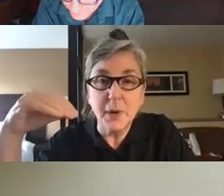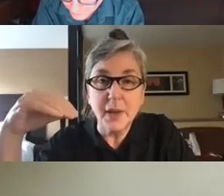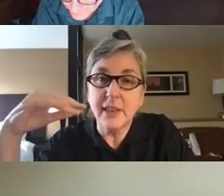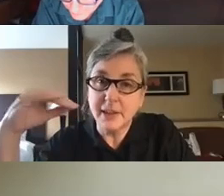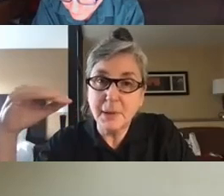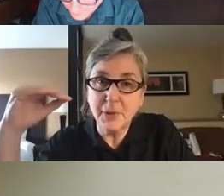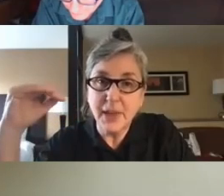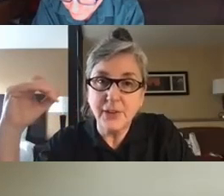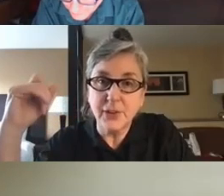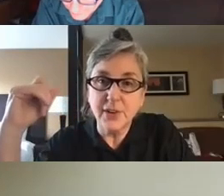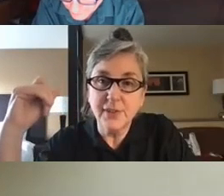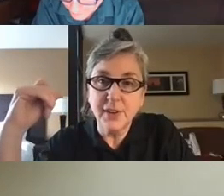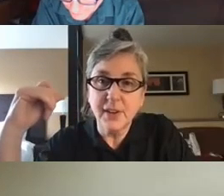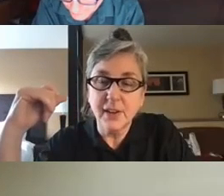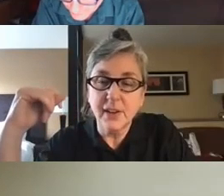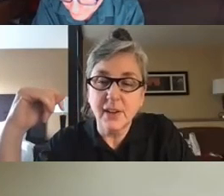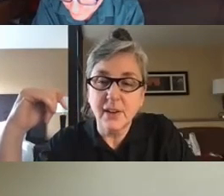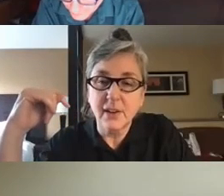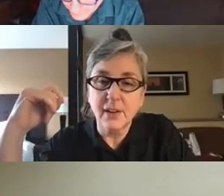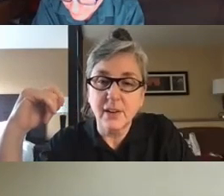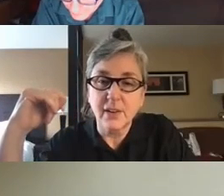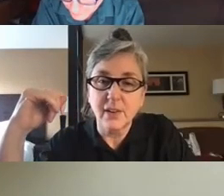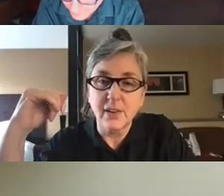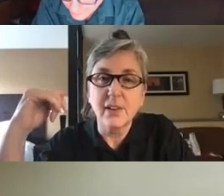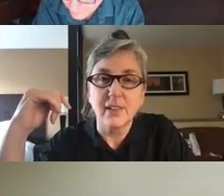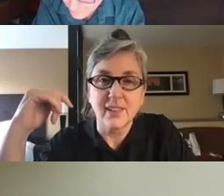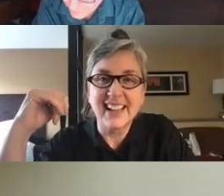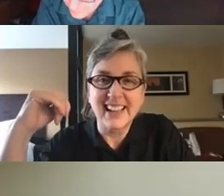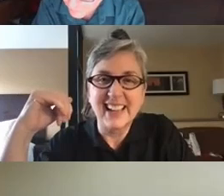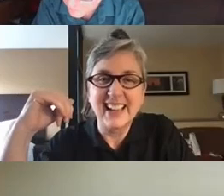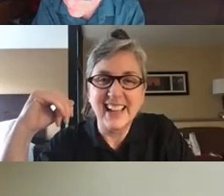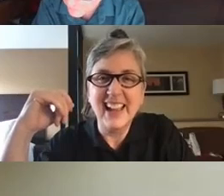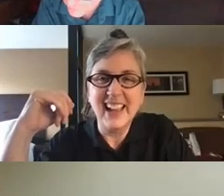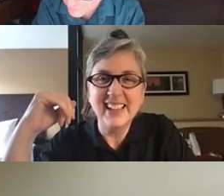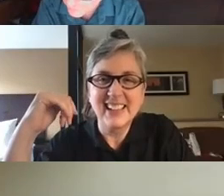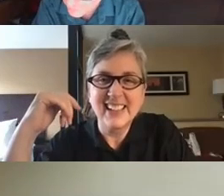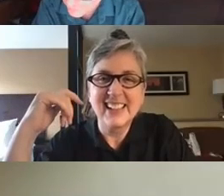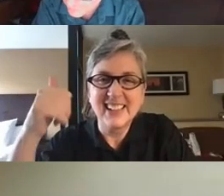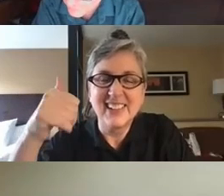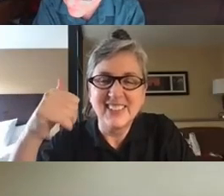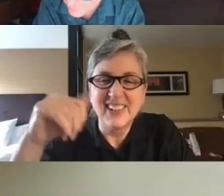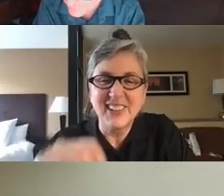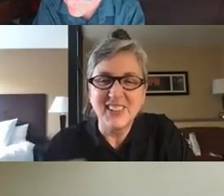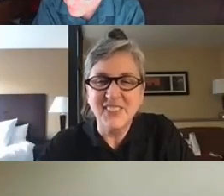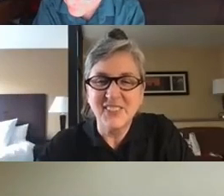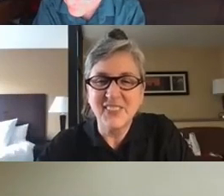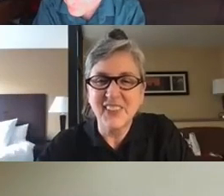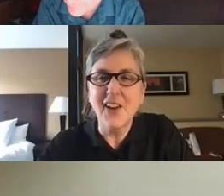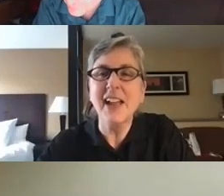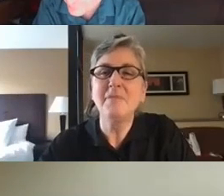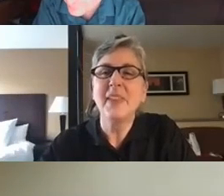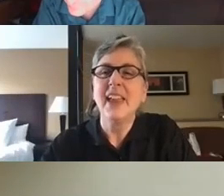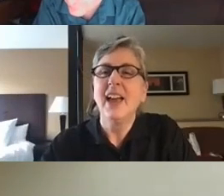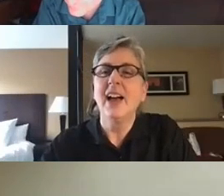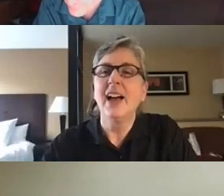tools with, like the people that you serve? Oh, One yes. second, I'm still on the webinar. Yes. Very cool. All